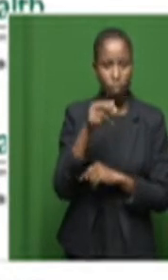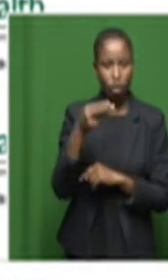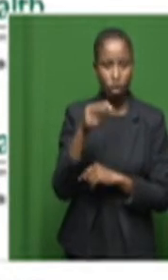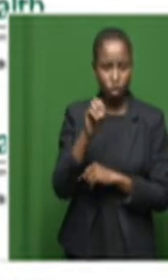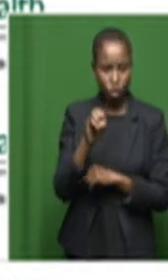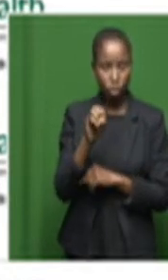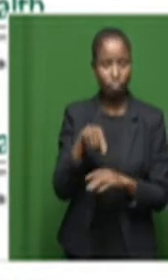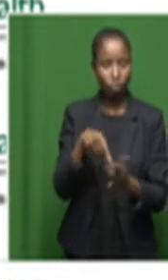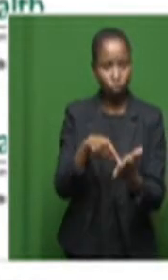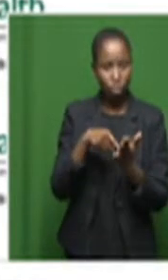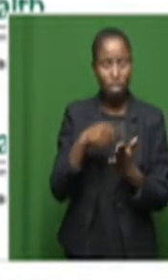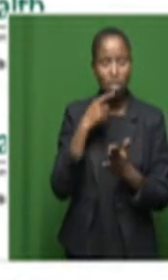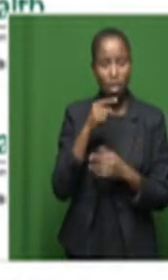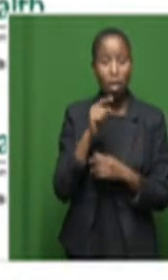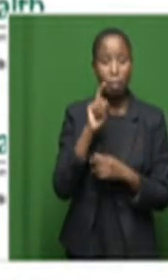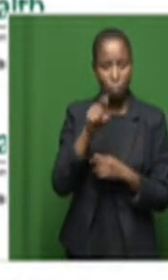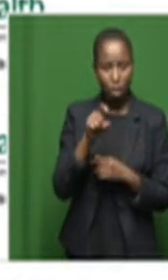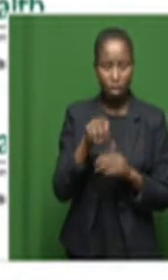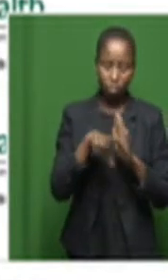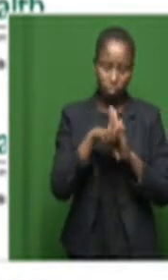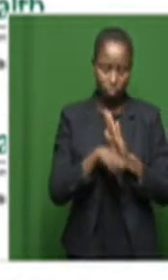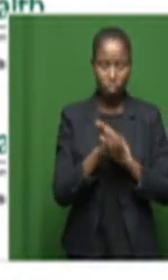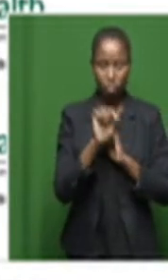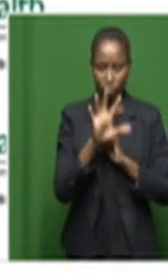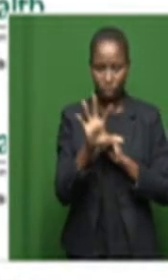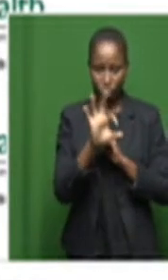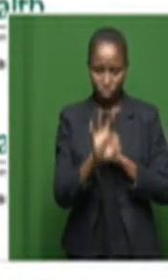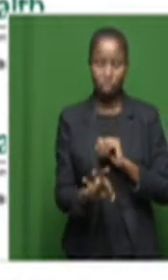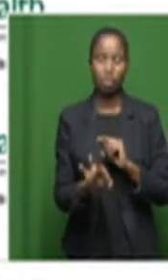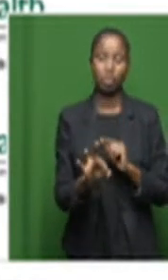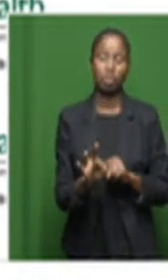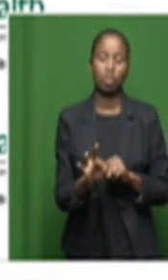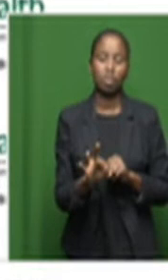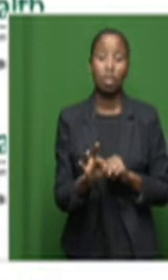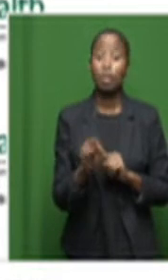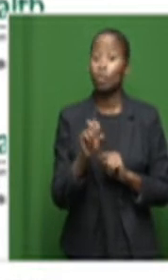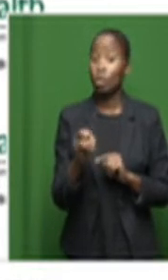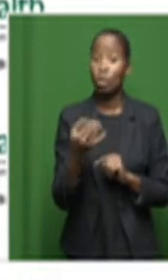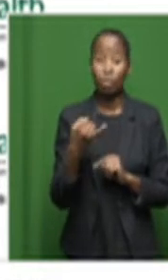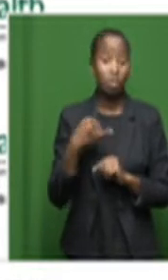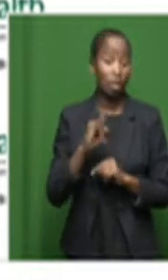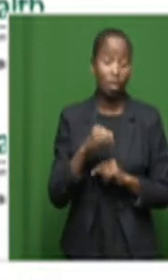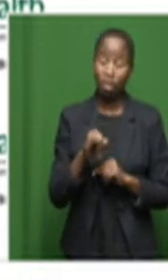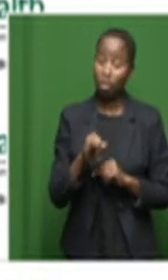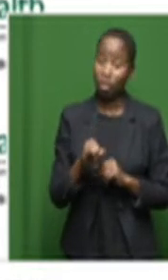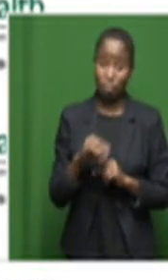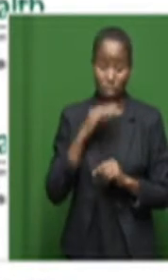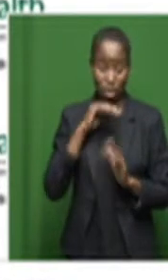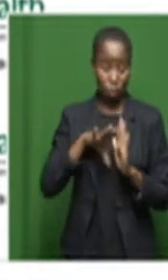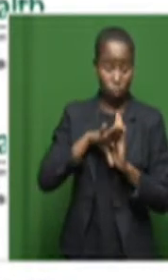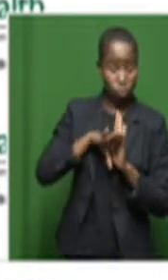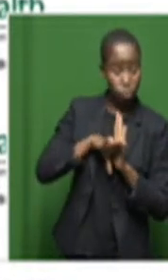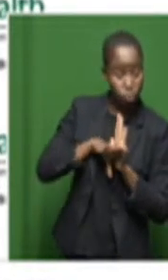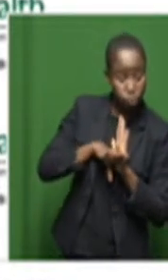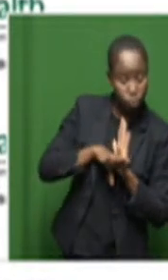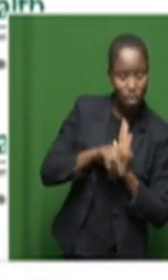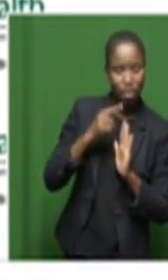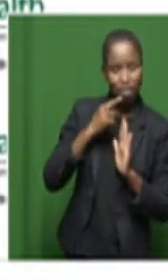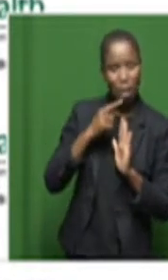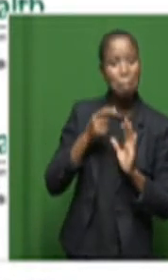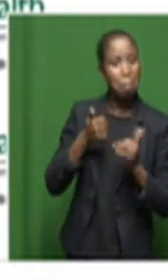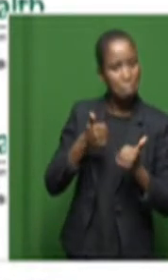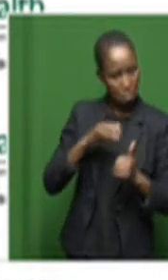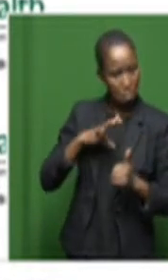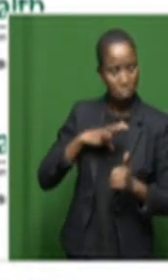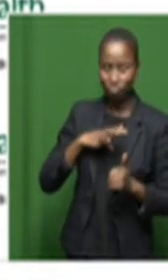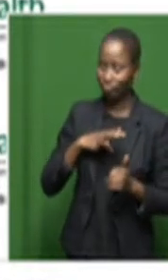recommendation, which is 5% of a national positivity rate. So we're still far from where we can say we can have